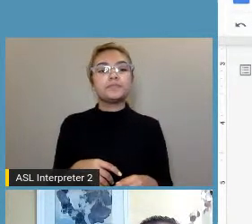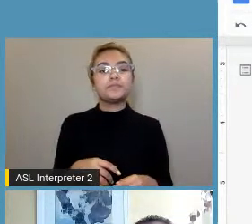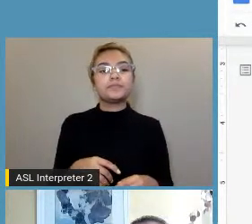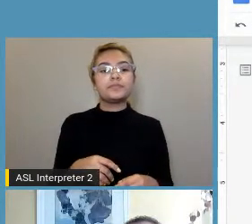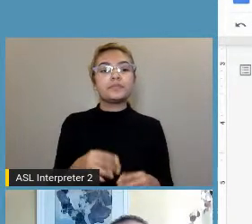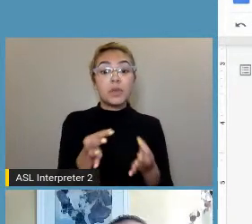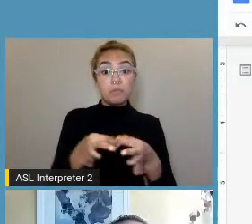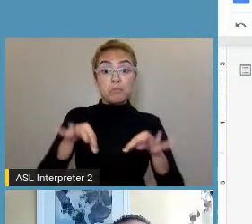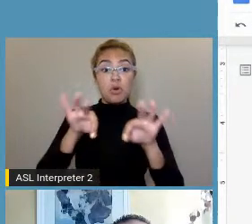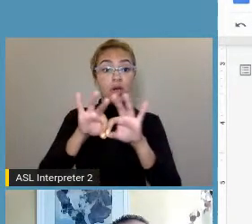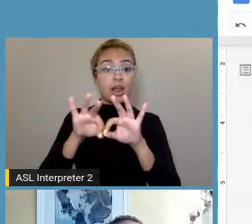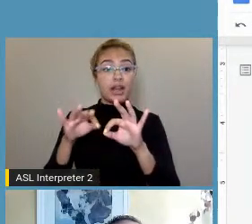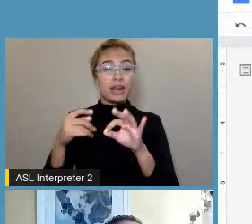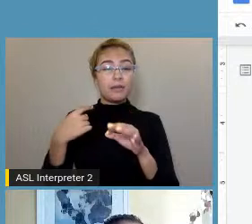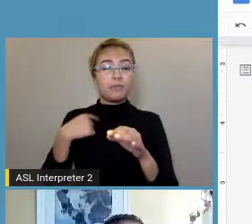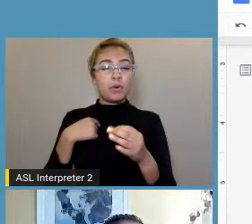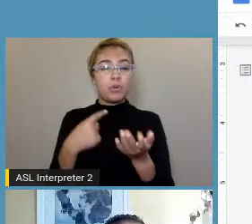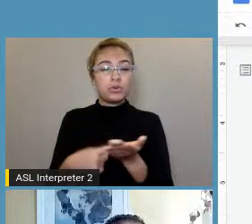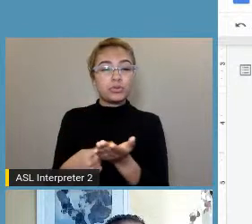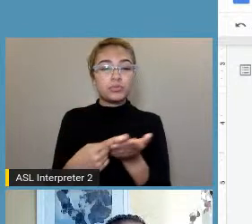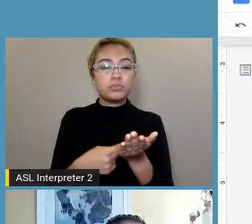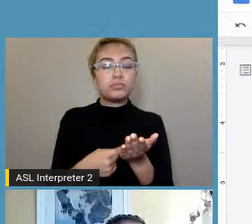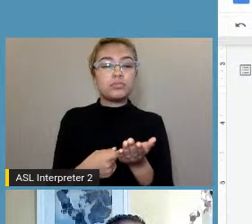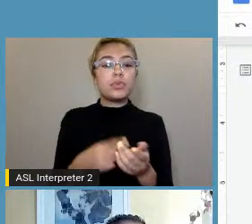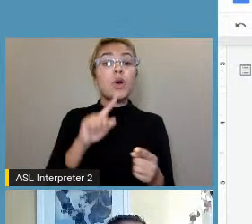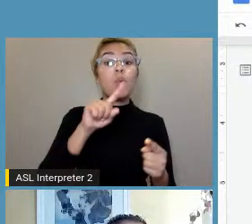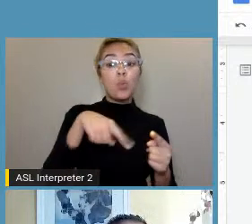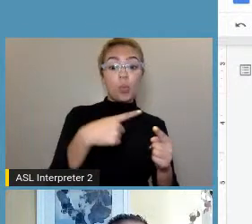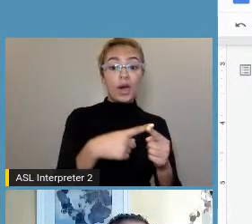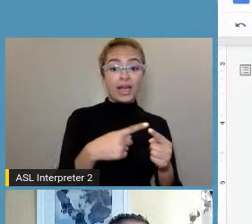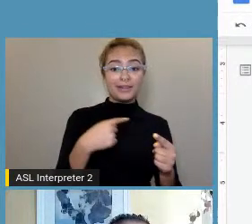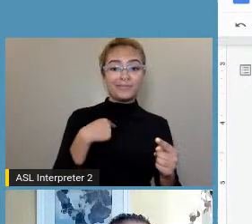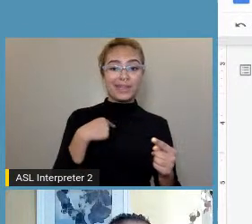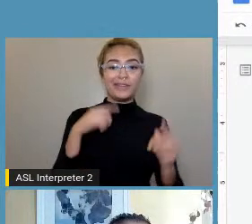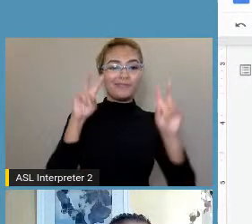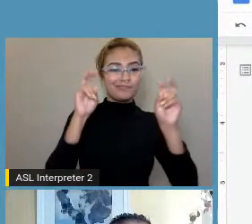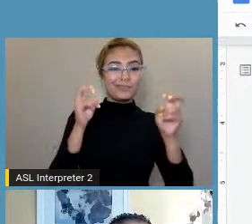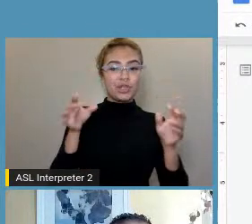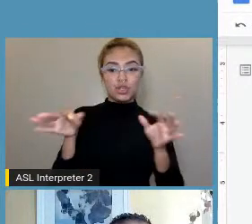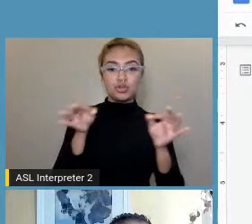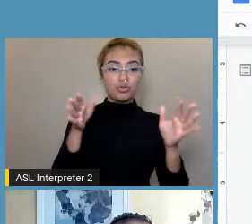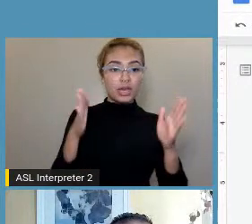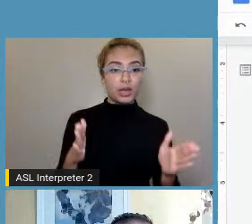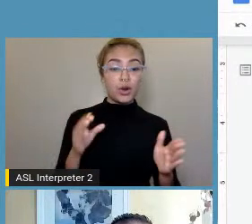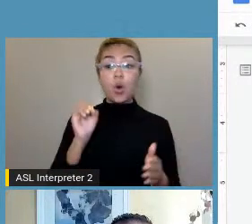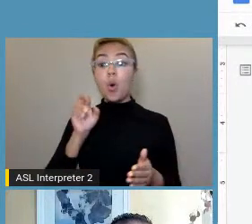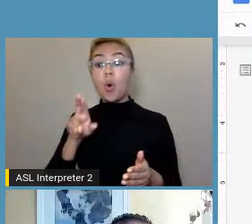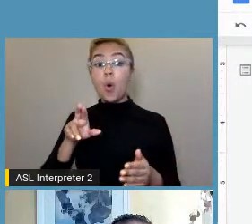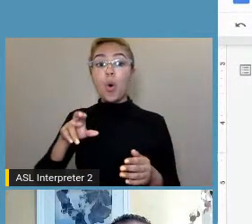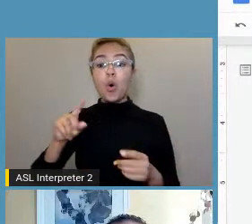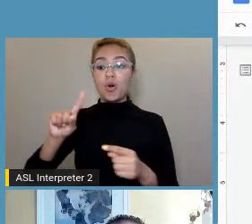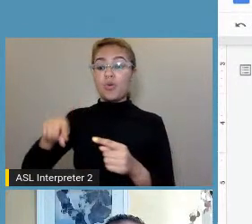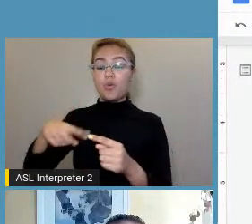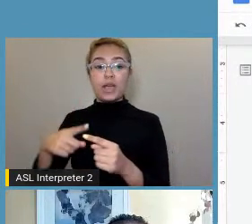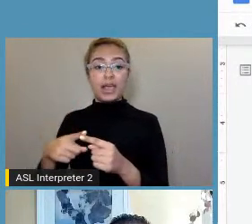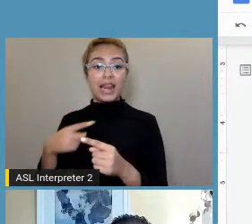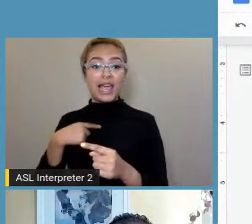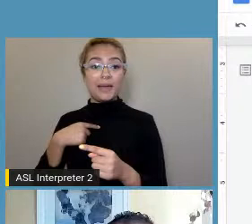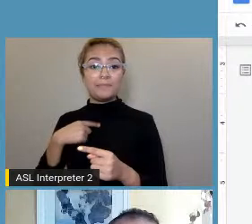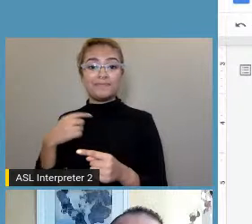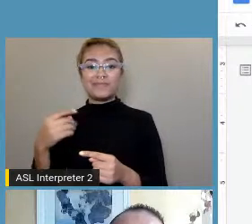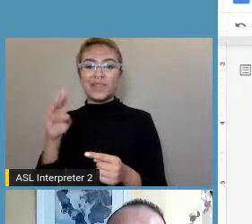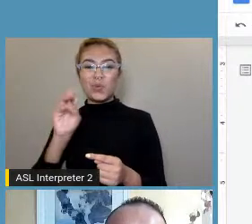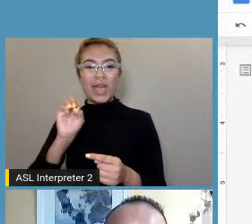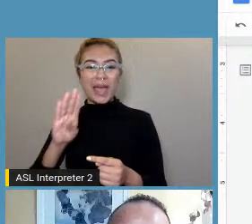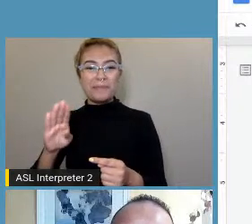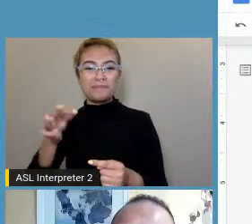is like when am I a curator and when am I a webmaster or a web designer, and how do I sort of set